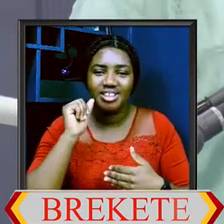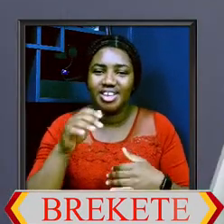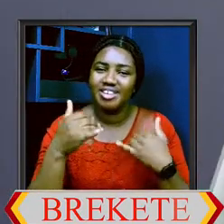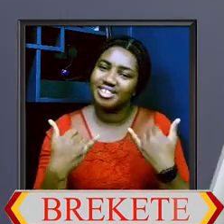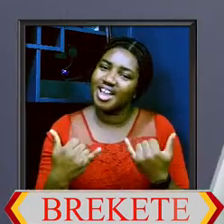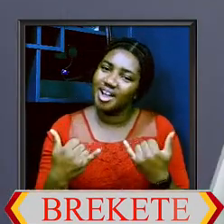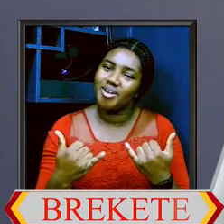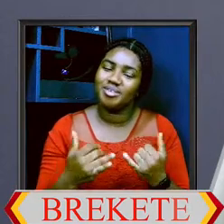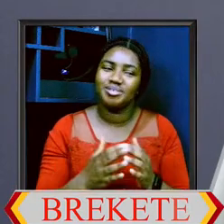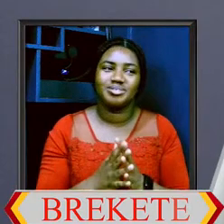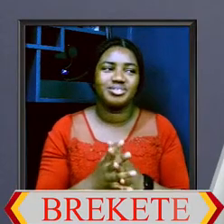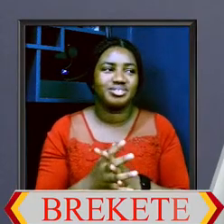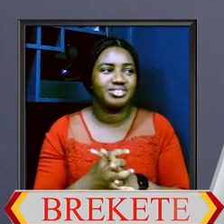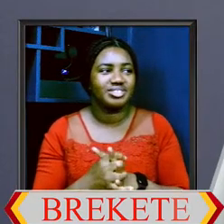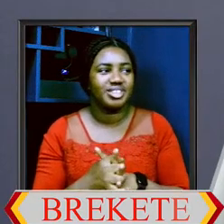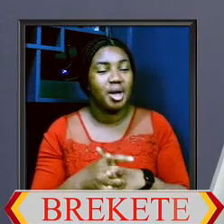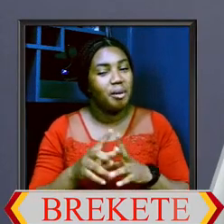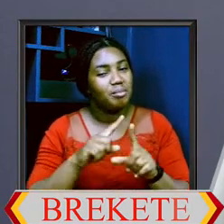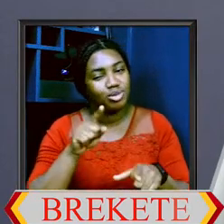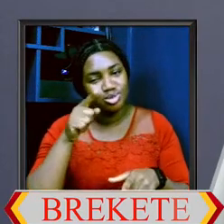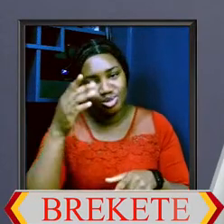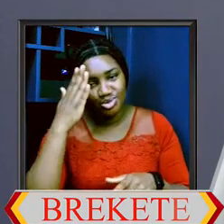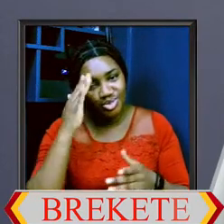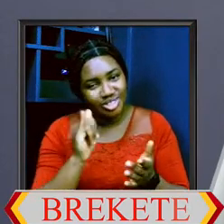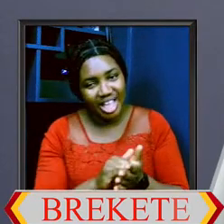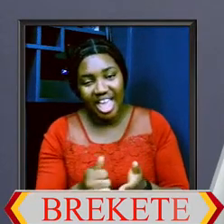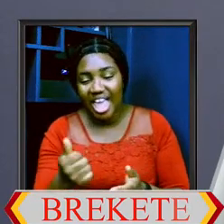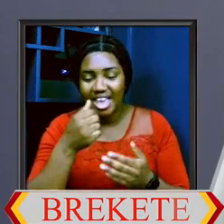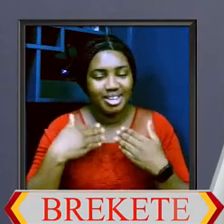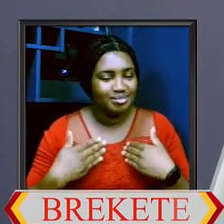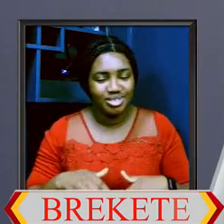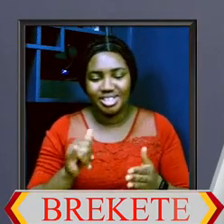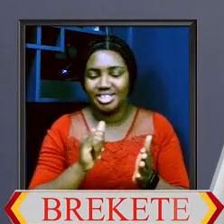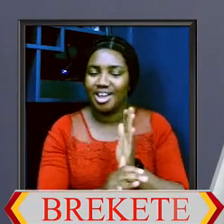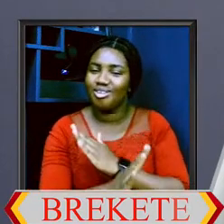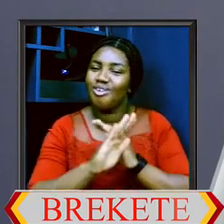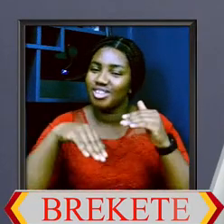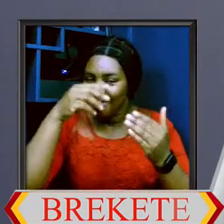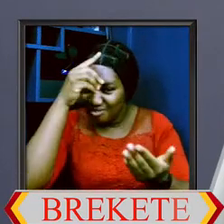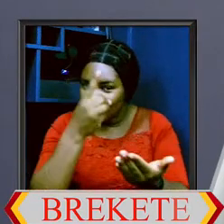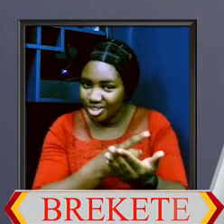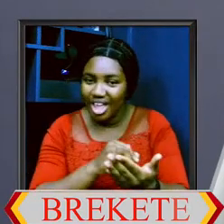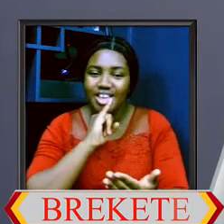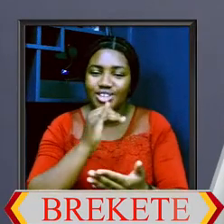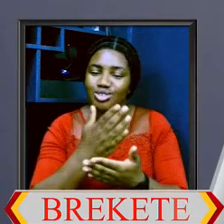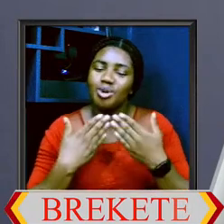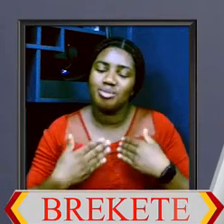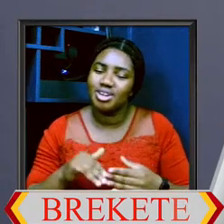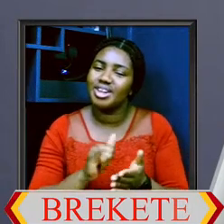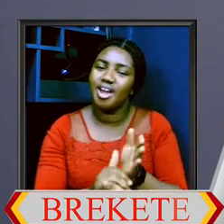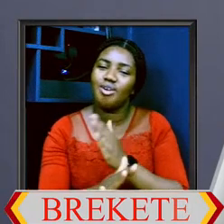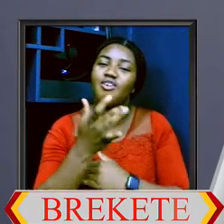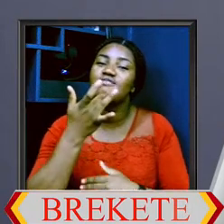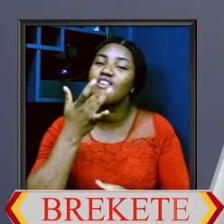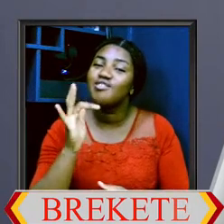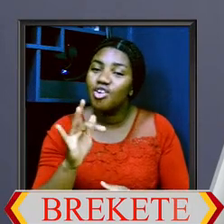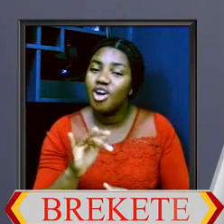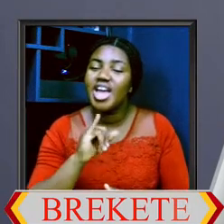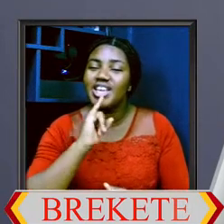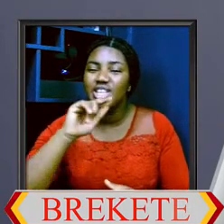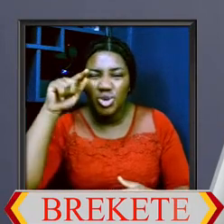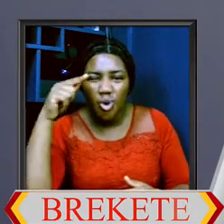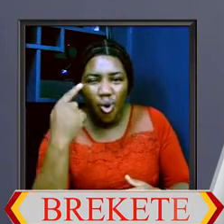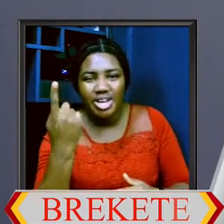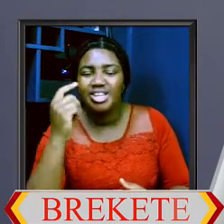now okay thank you but you know say anybody God give daughters person favor